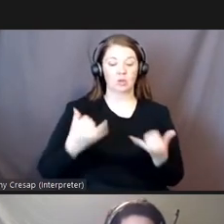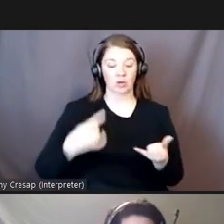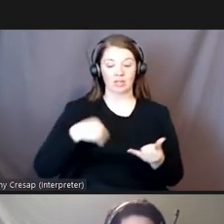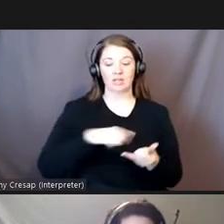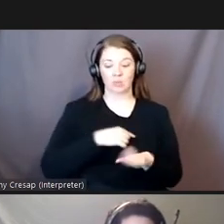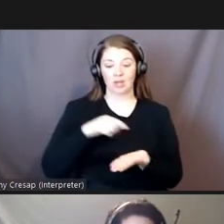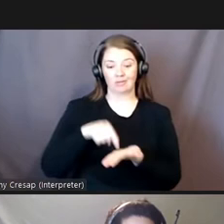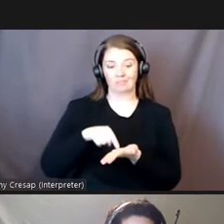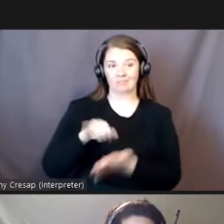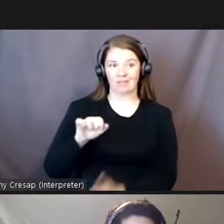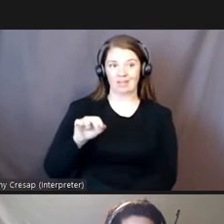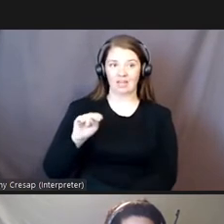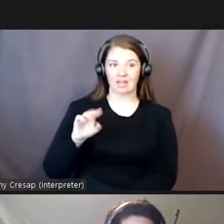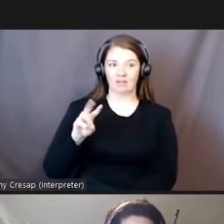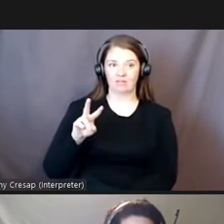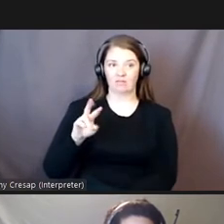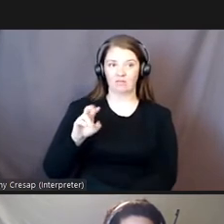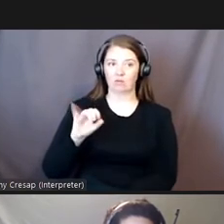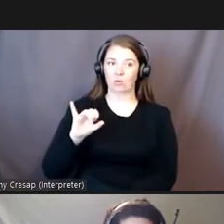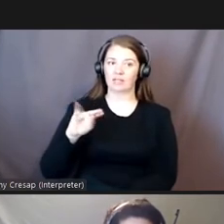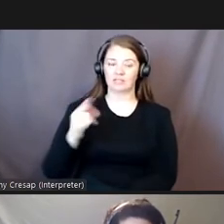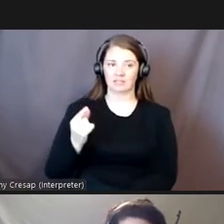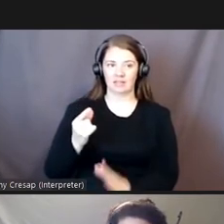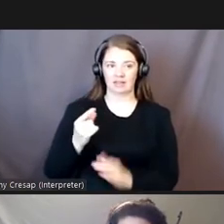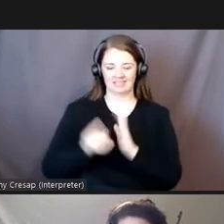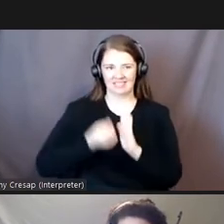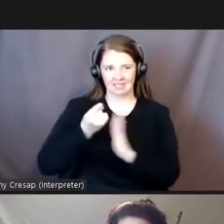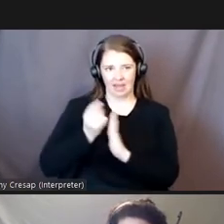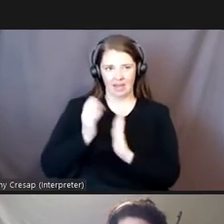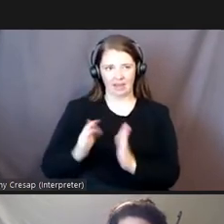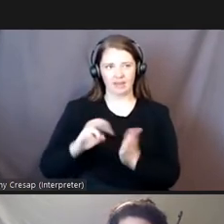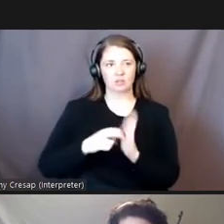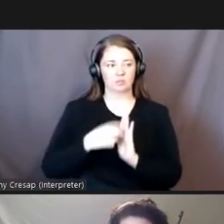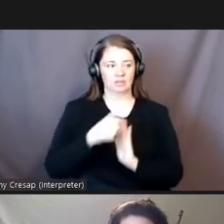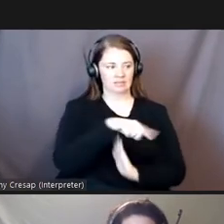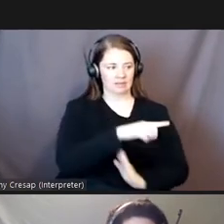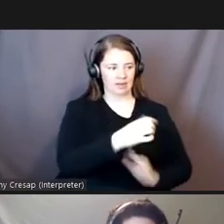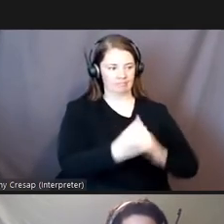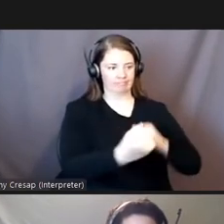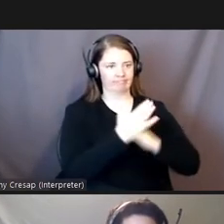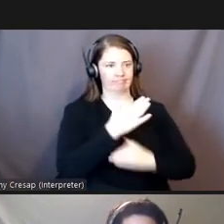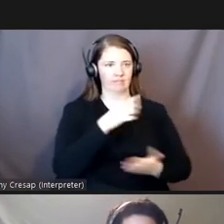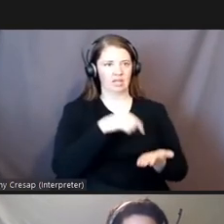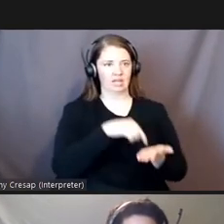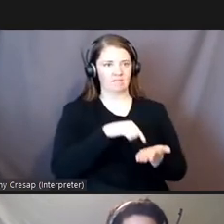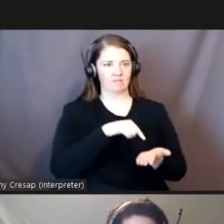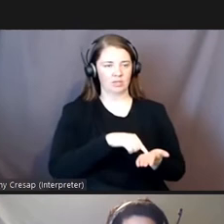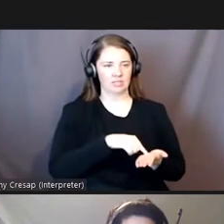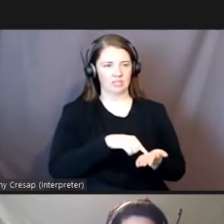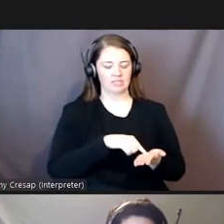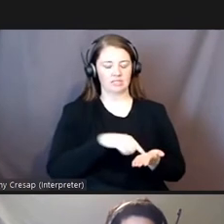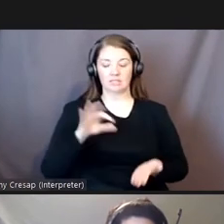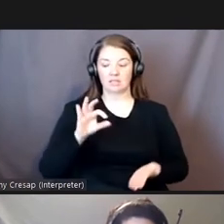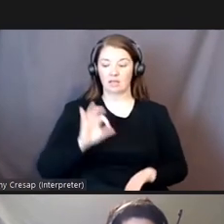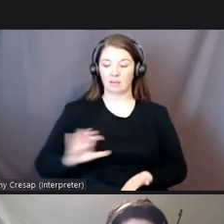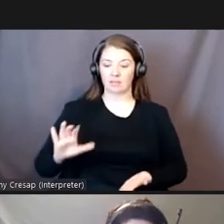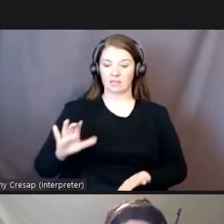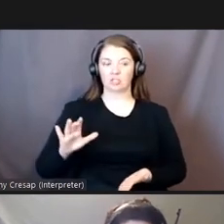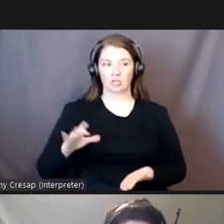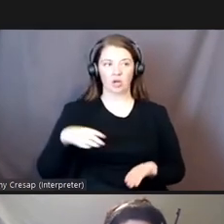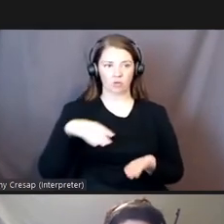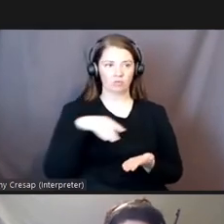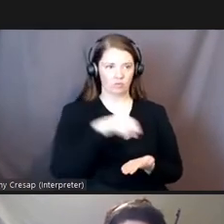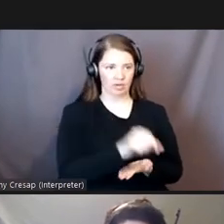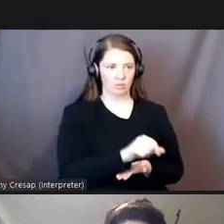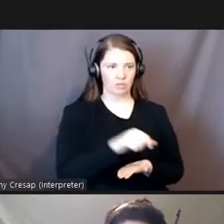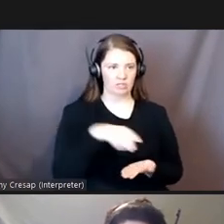stage of the program, which means that healthcare providers are submitting their invoices and the commission is reimbursing them